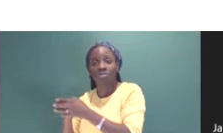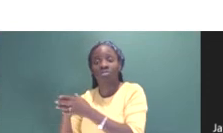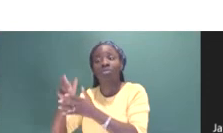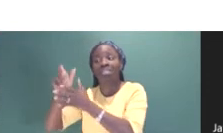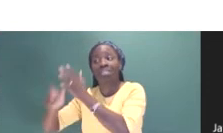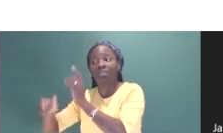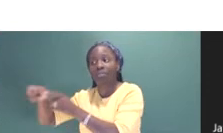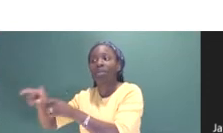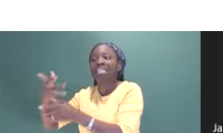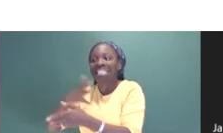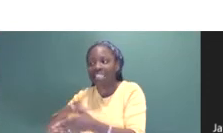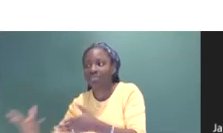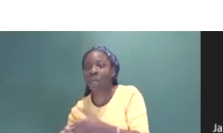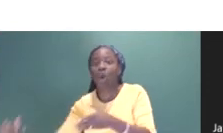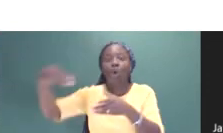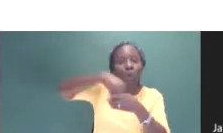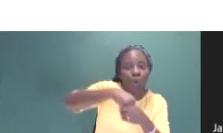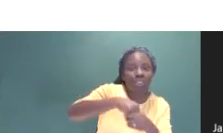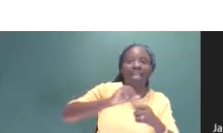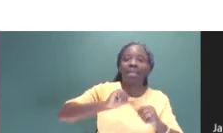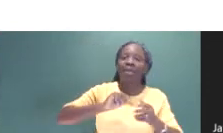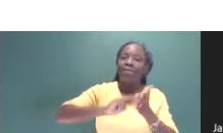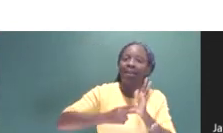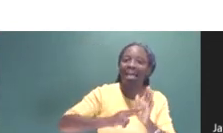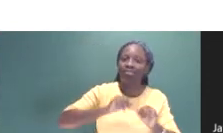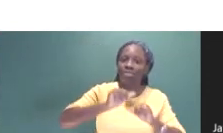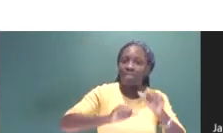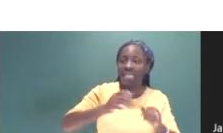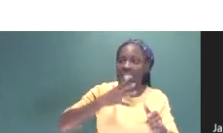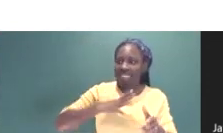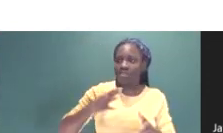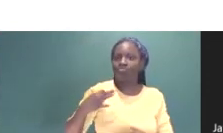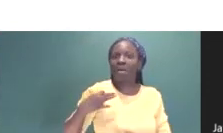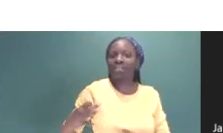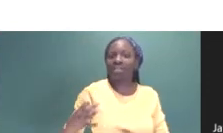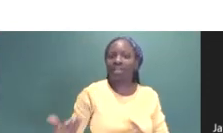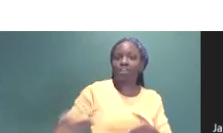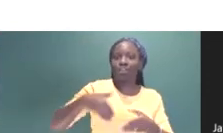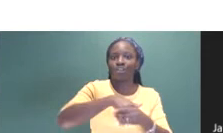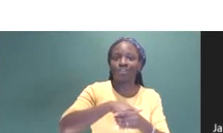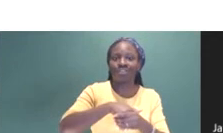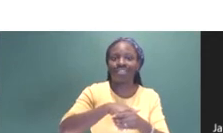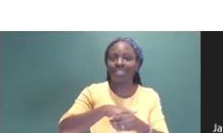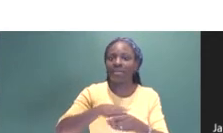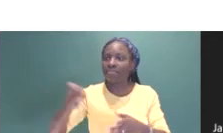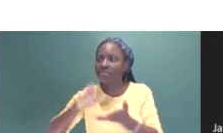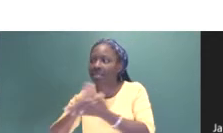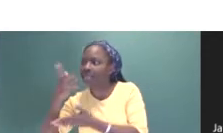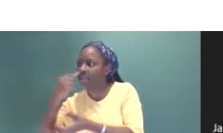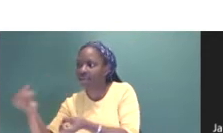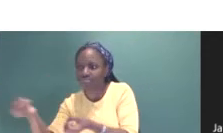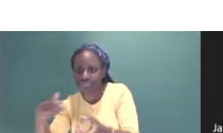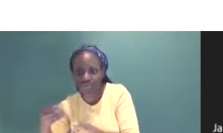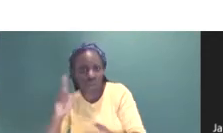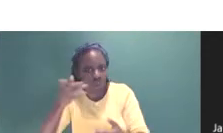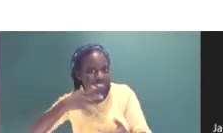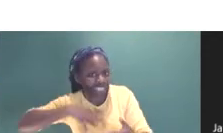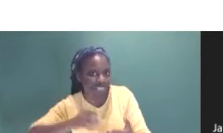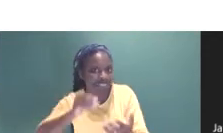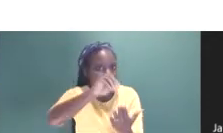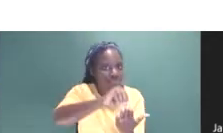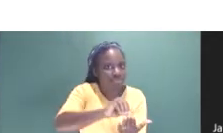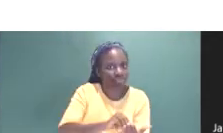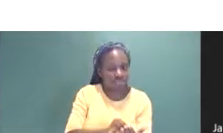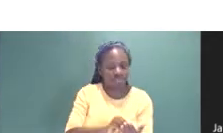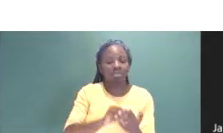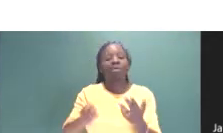to be included in those planning processes. They need to be represented in those committees and able to say what's needed. And then all the services